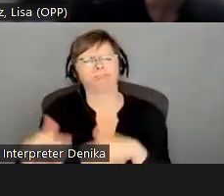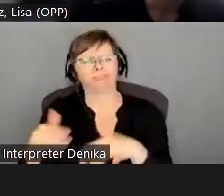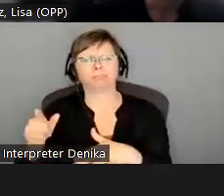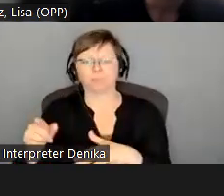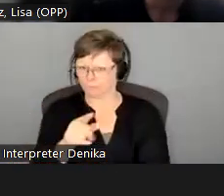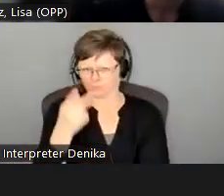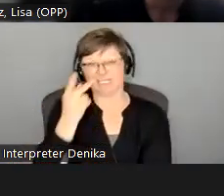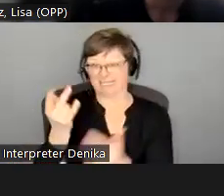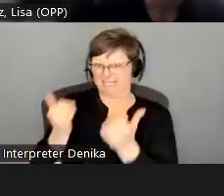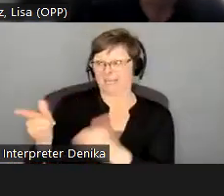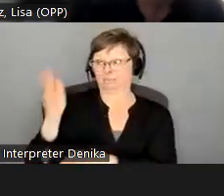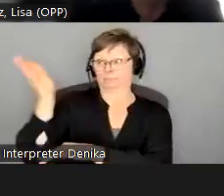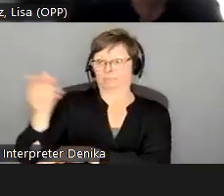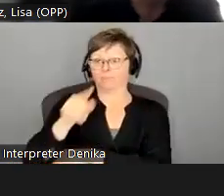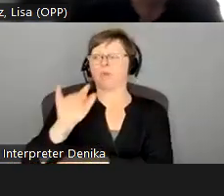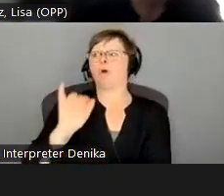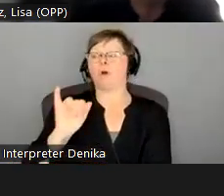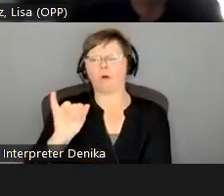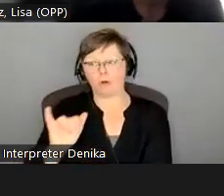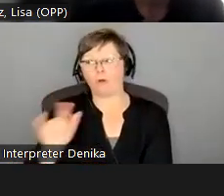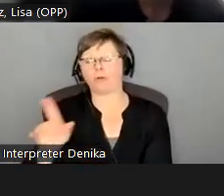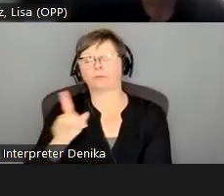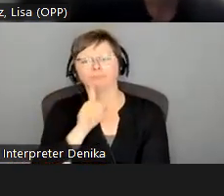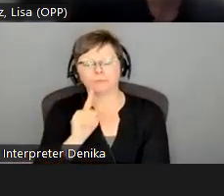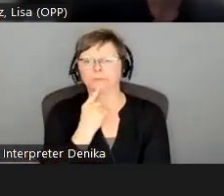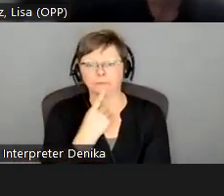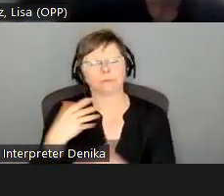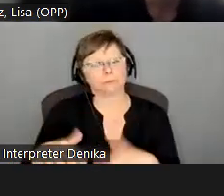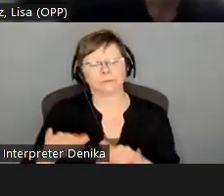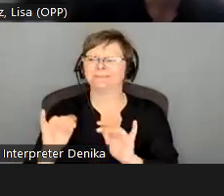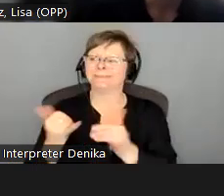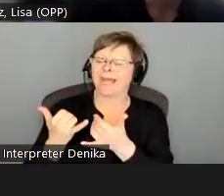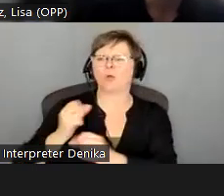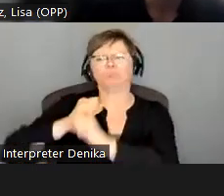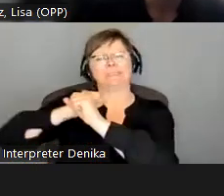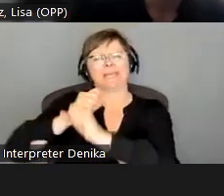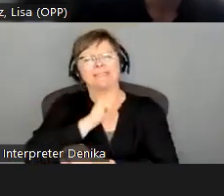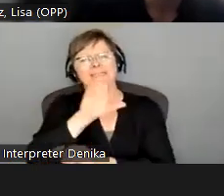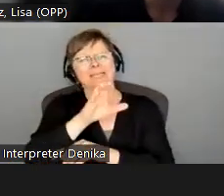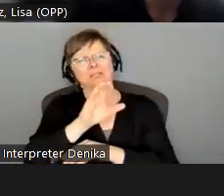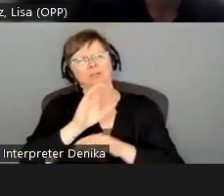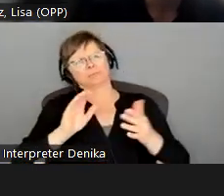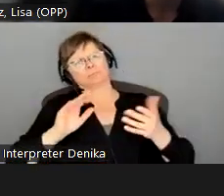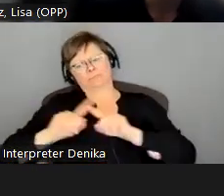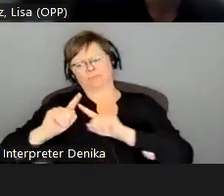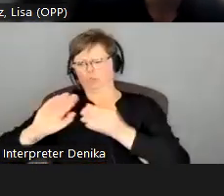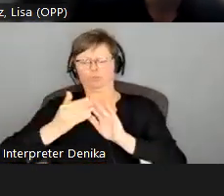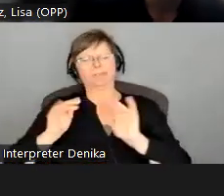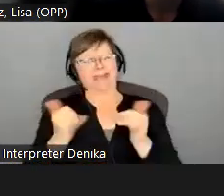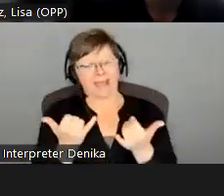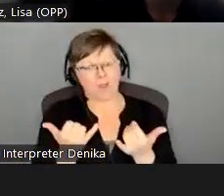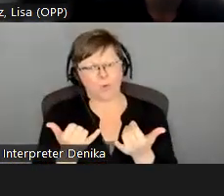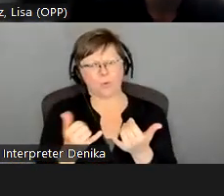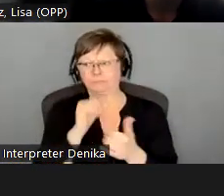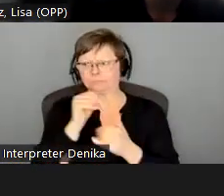presentation about how we can stop these crimes from happening and protect seniors in our communities from being defrauded of their life savings.